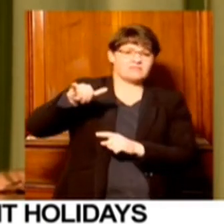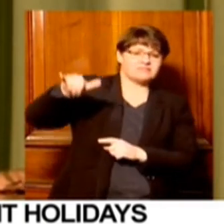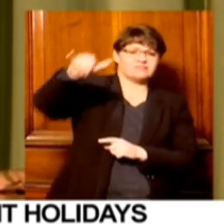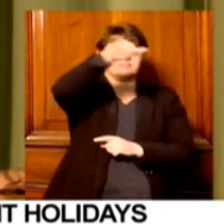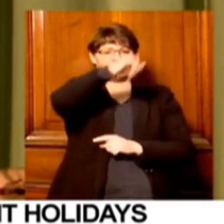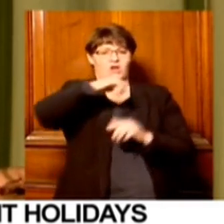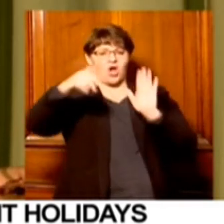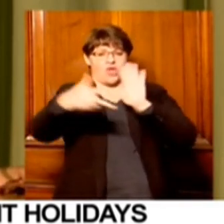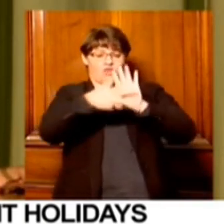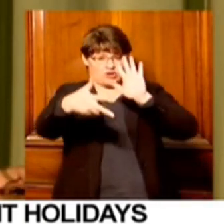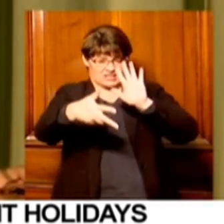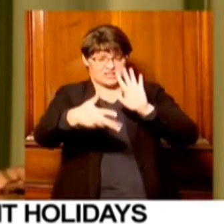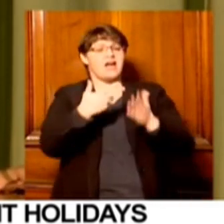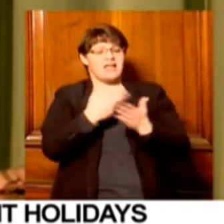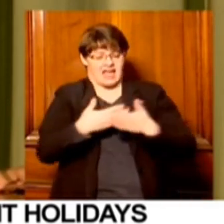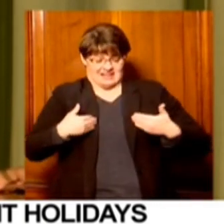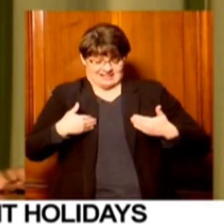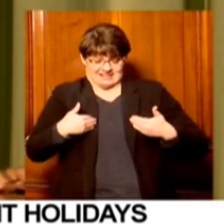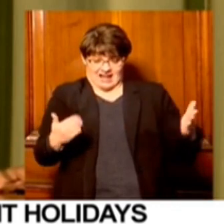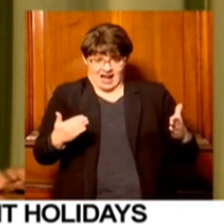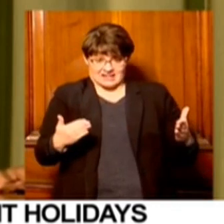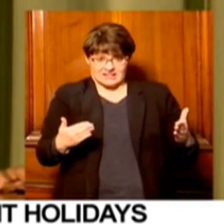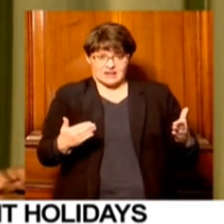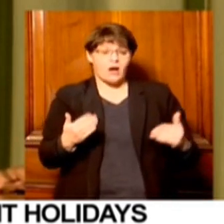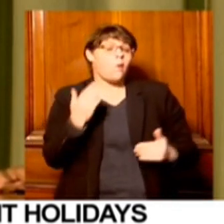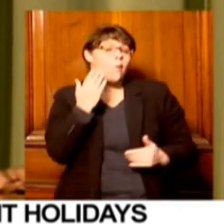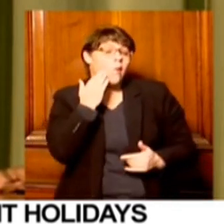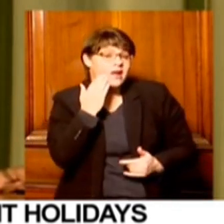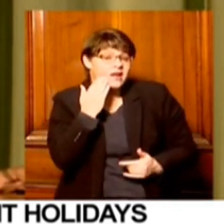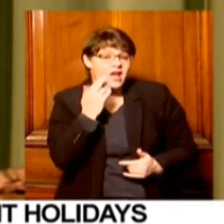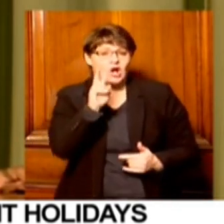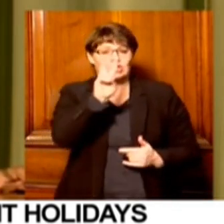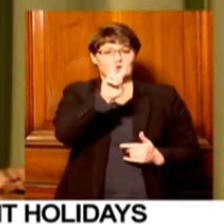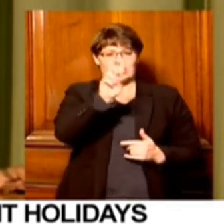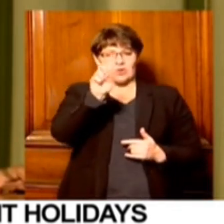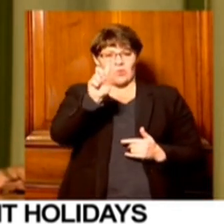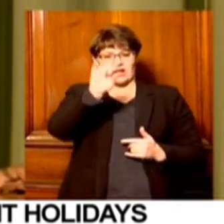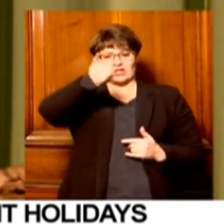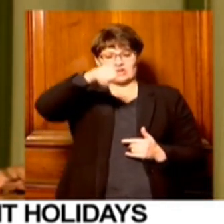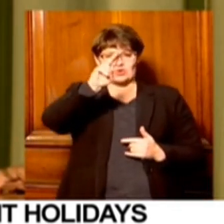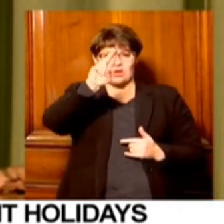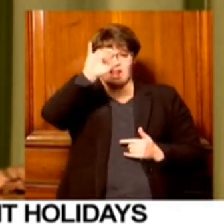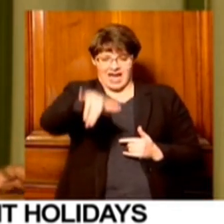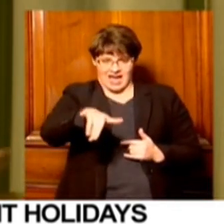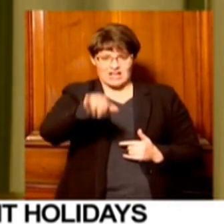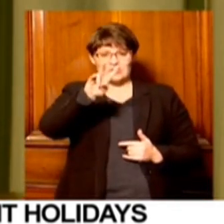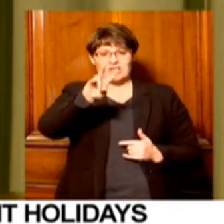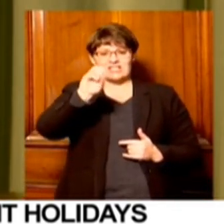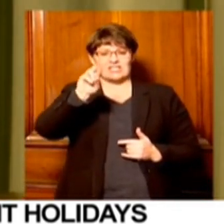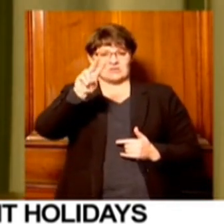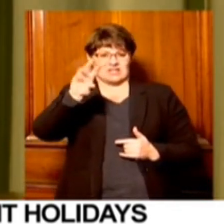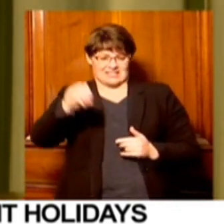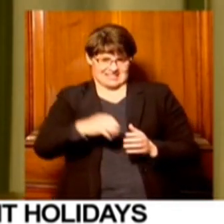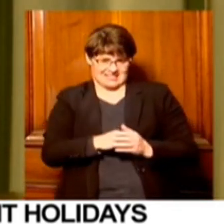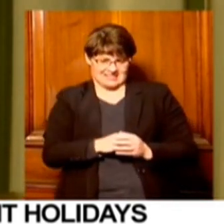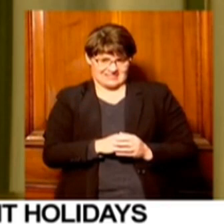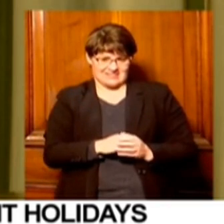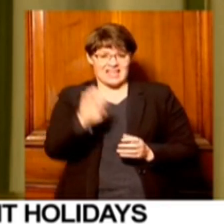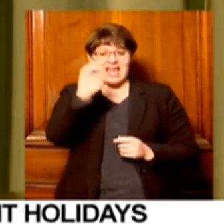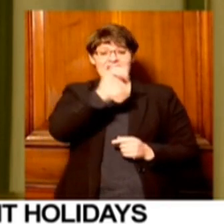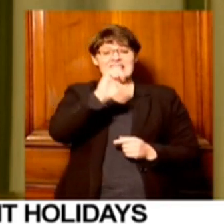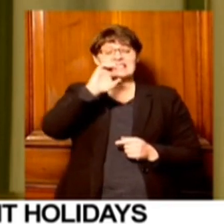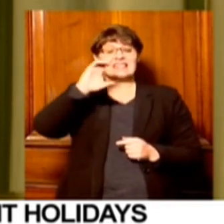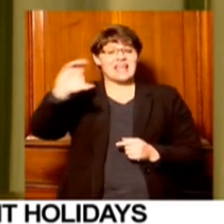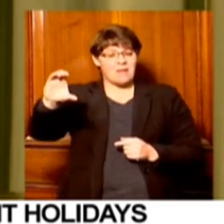will resume operations from the 21st of July 2020. The Premier of the Eastern Cape will